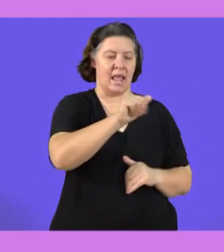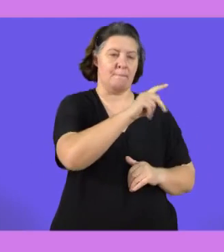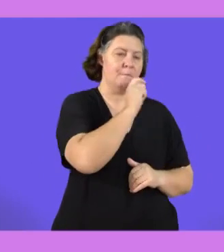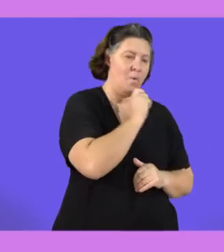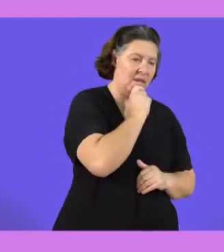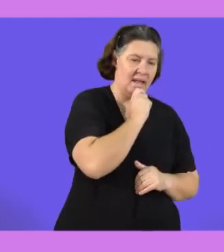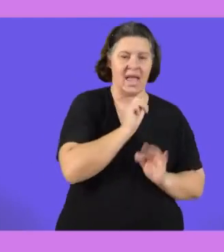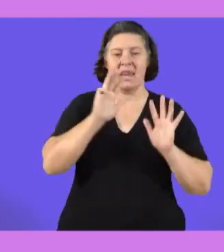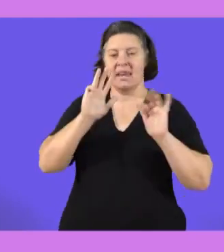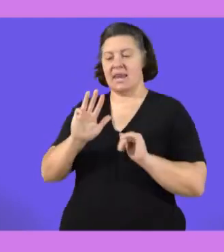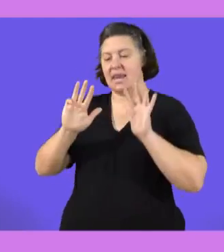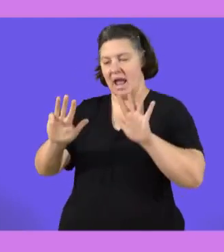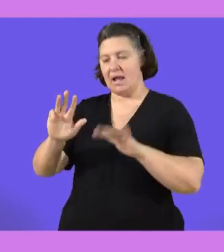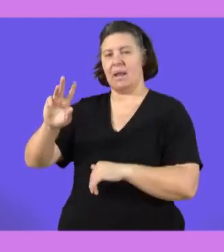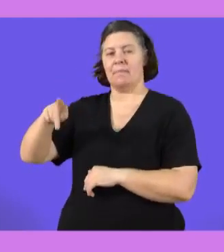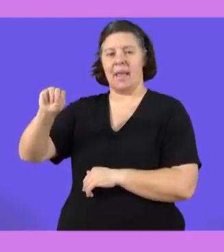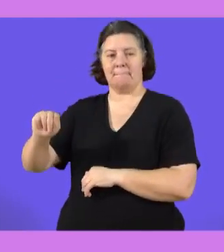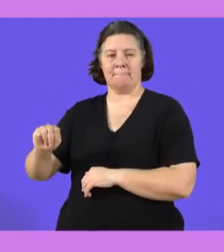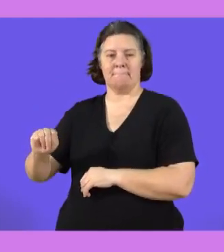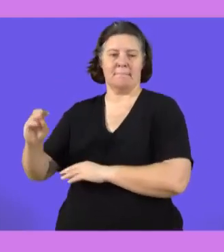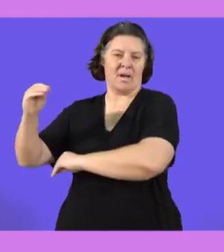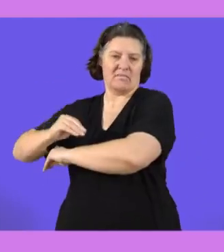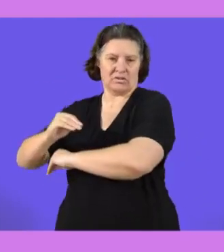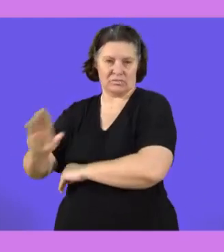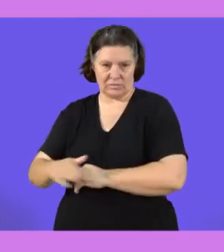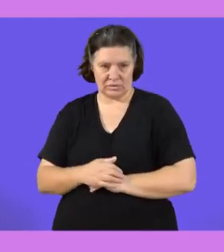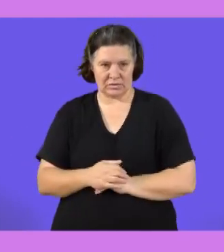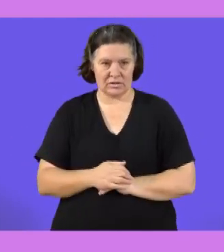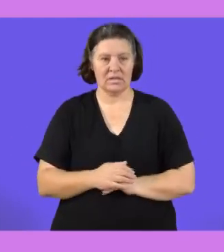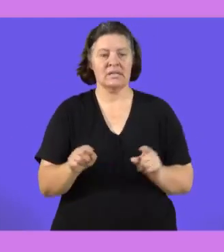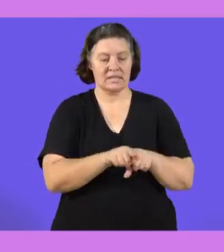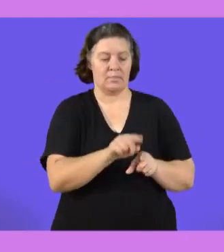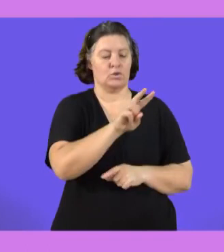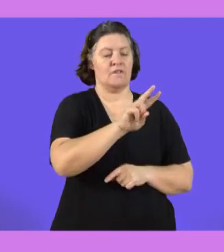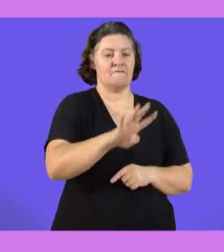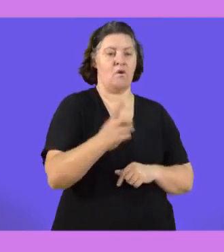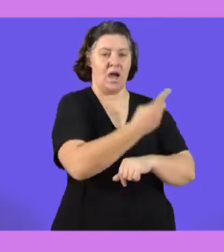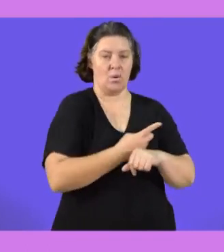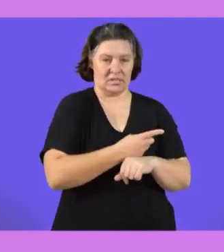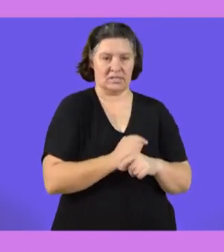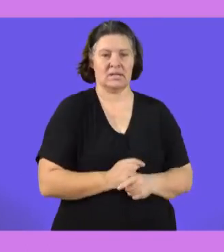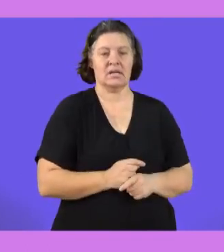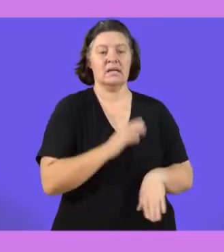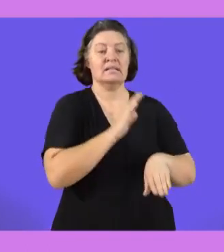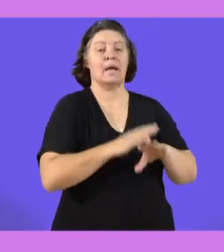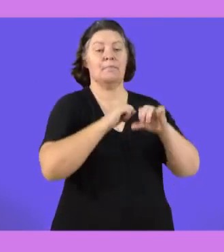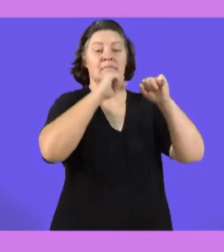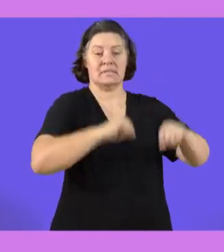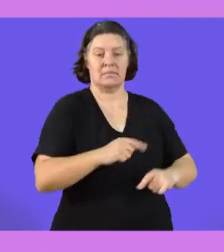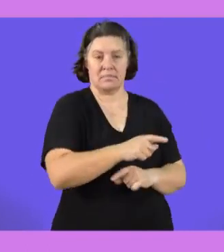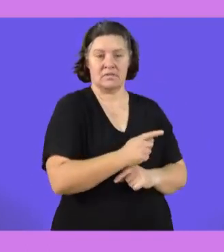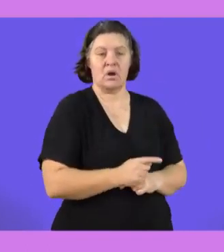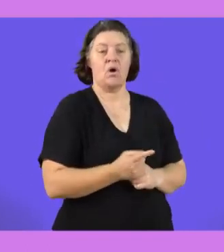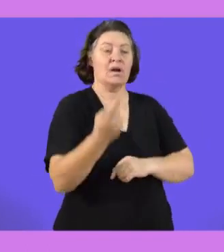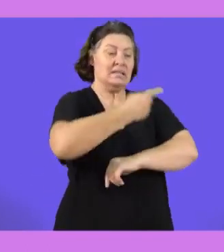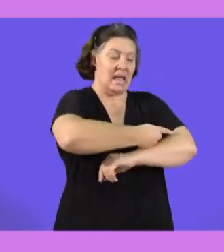9 AM in the morning and 9 PM in the afternoon. Also, we looked at the 24-hour format, the time system,